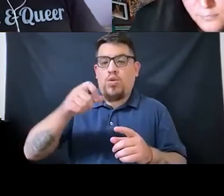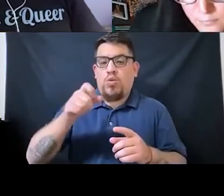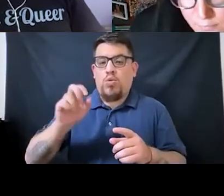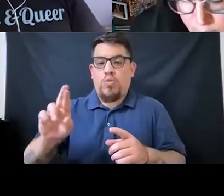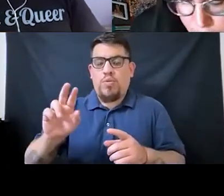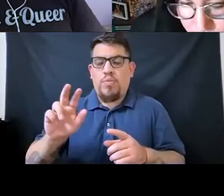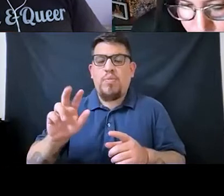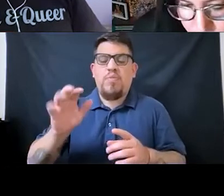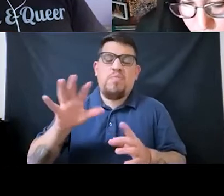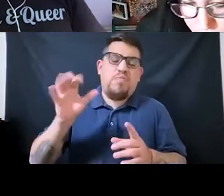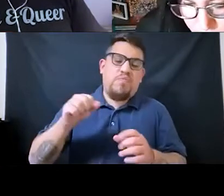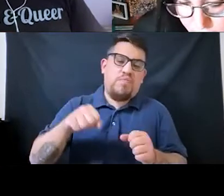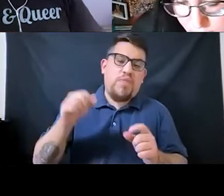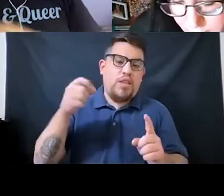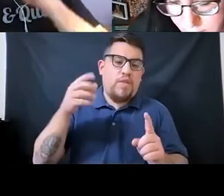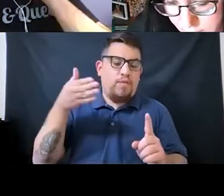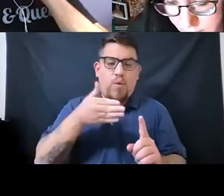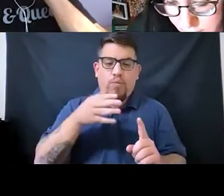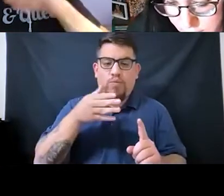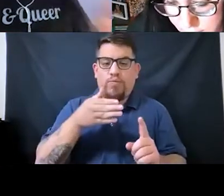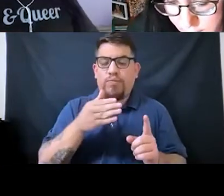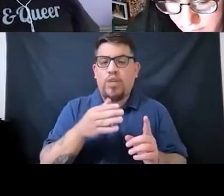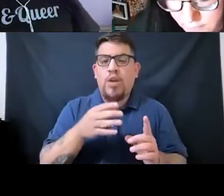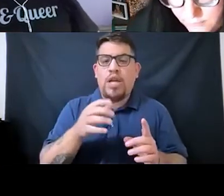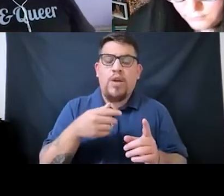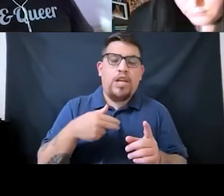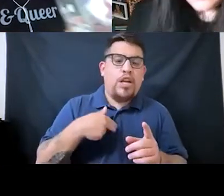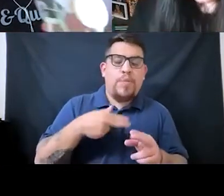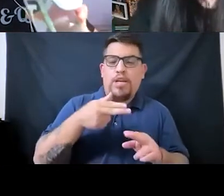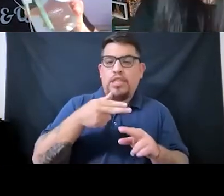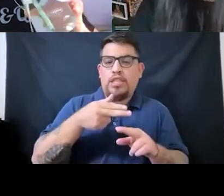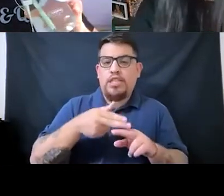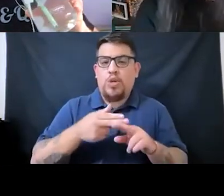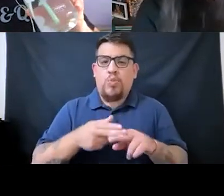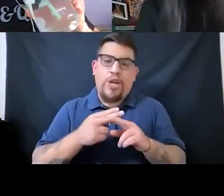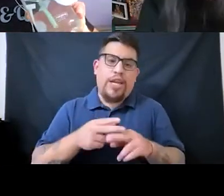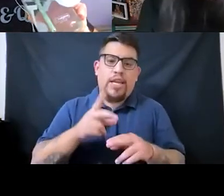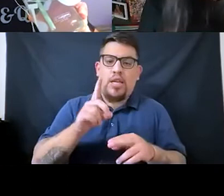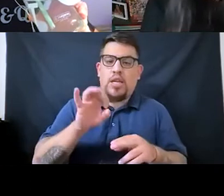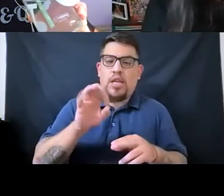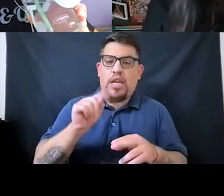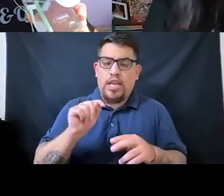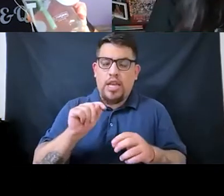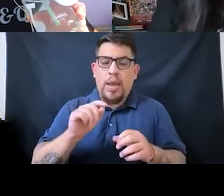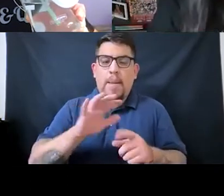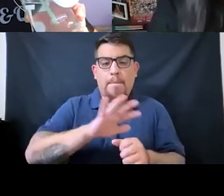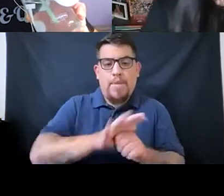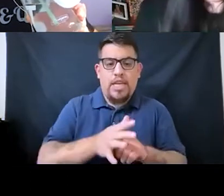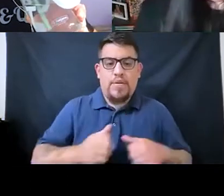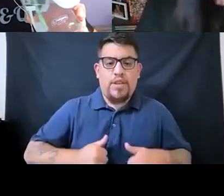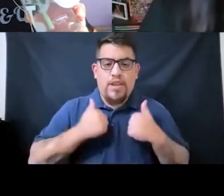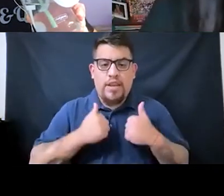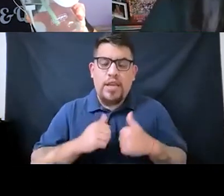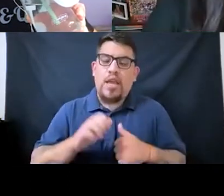heard about teenage dieting, we've heard about cosplay and anime, we've heard about pandemic survival, we've heard about